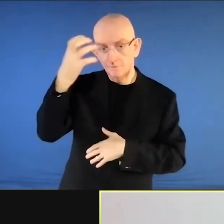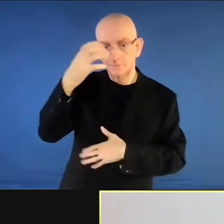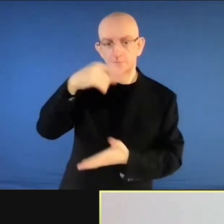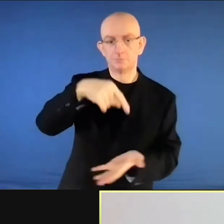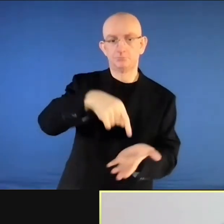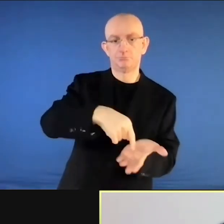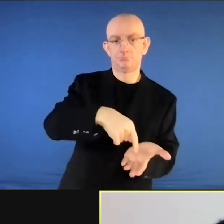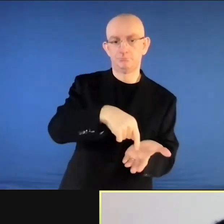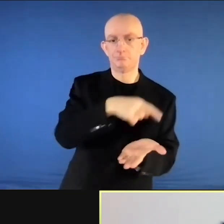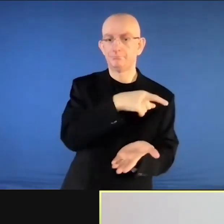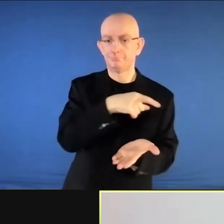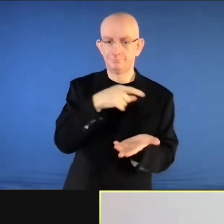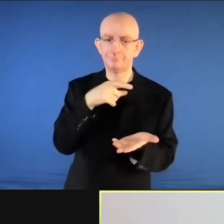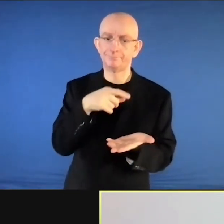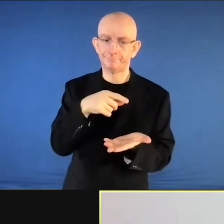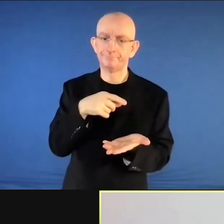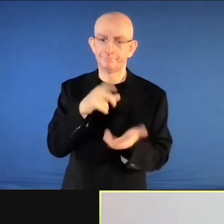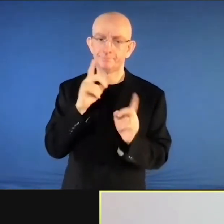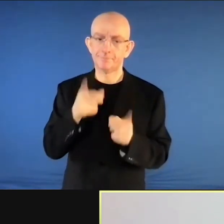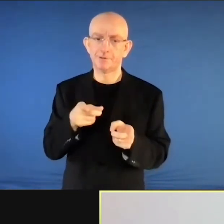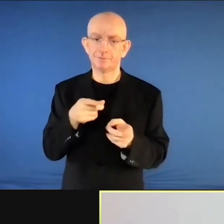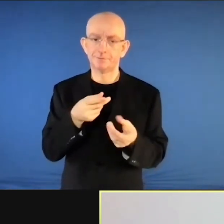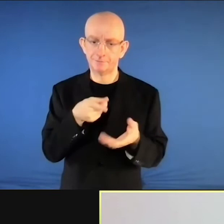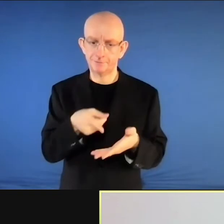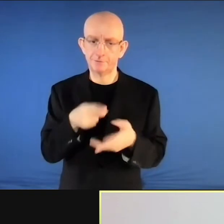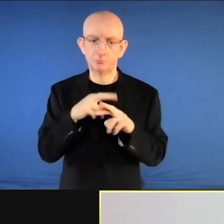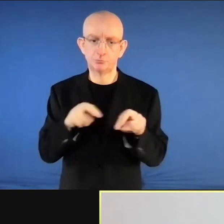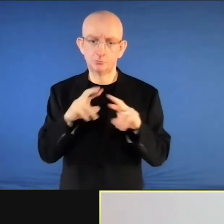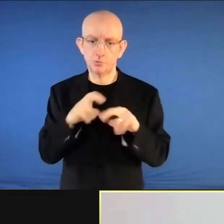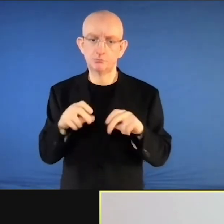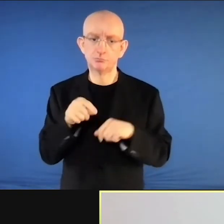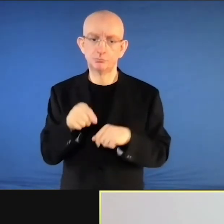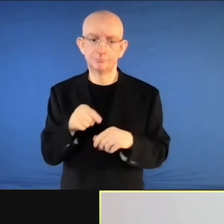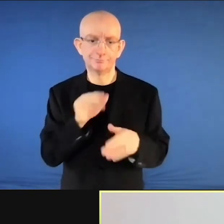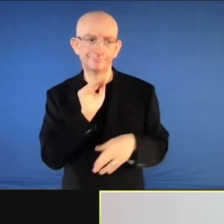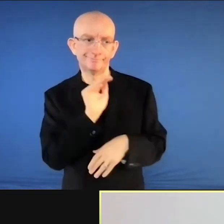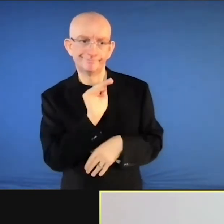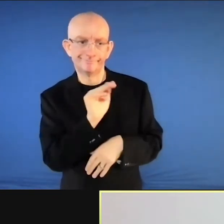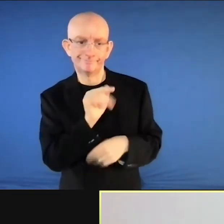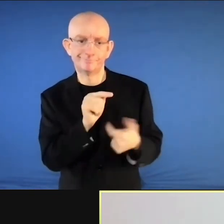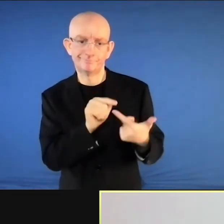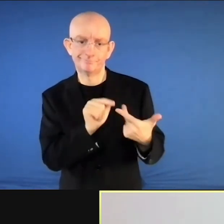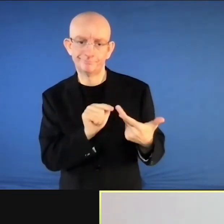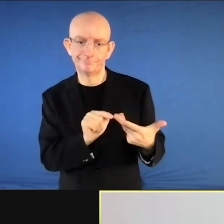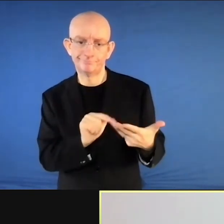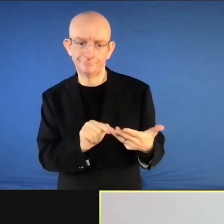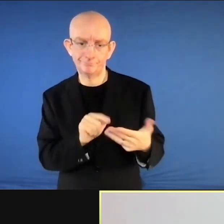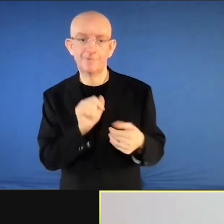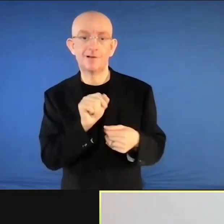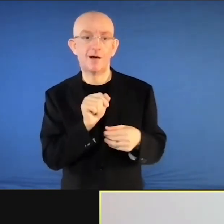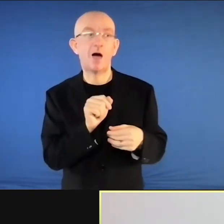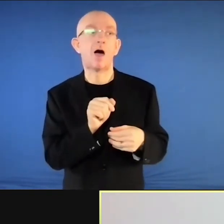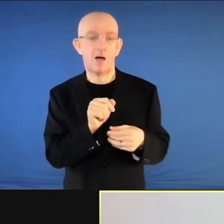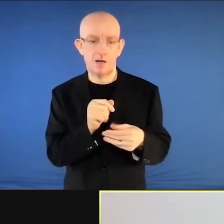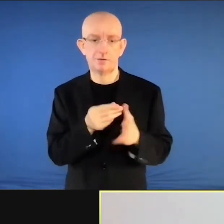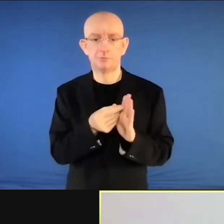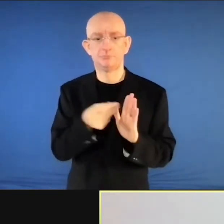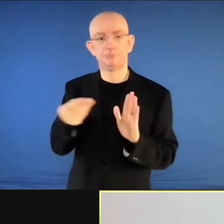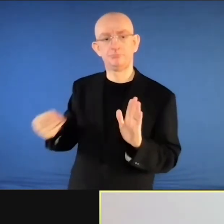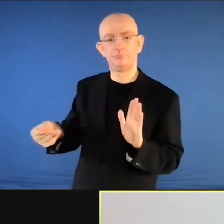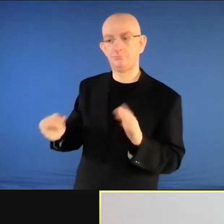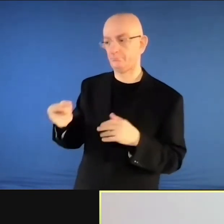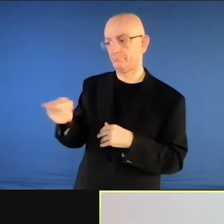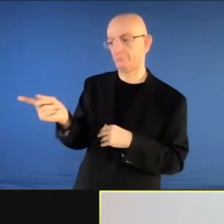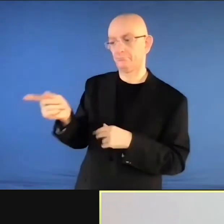that body, and then it will reach to the beneficiary or to the refugee themselves. So there is where now